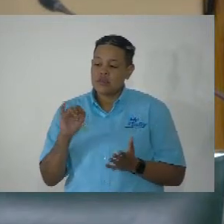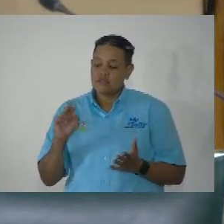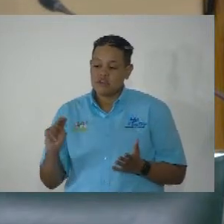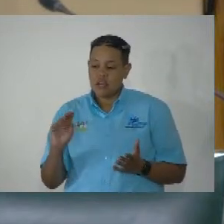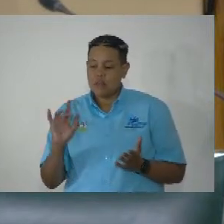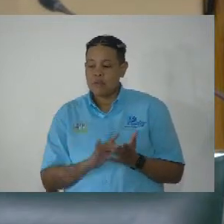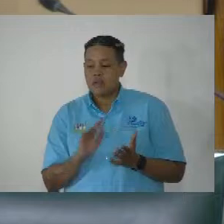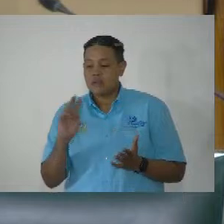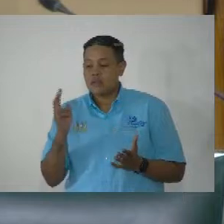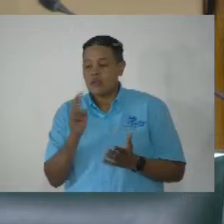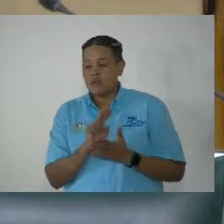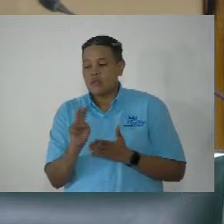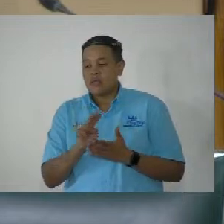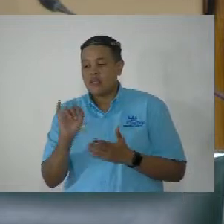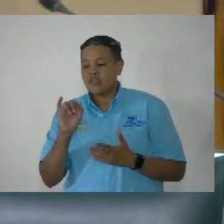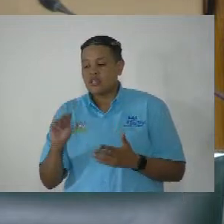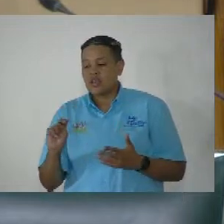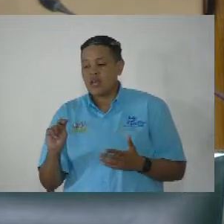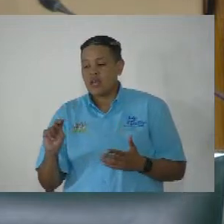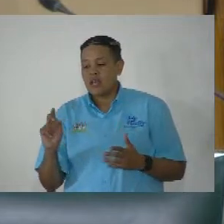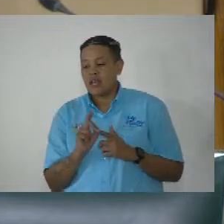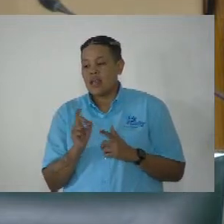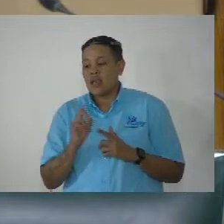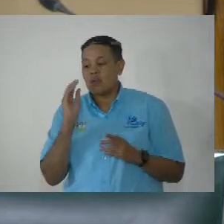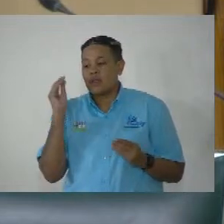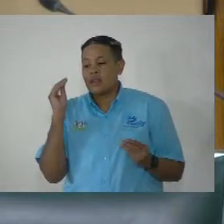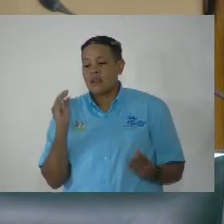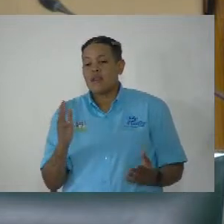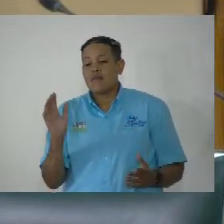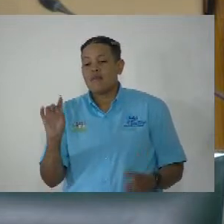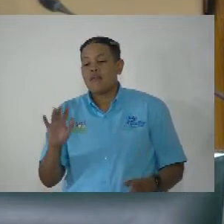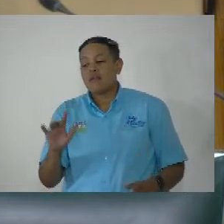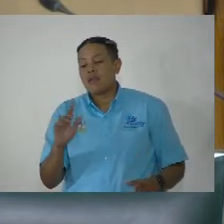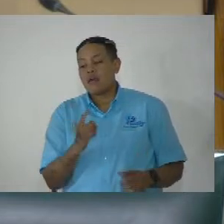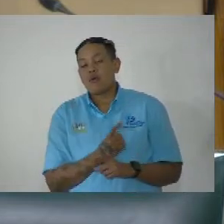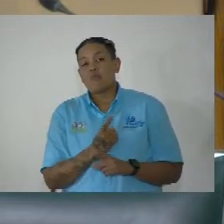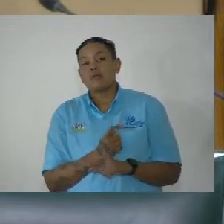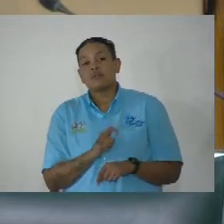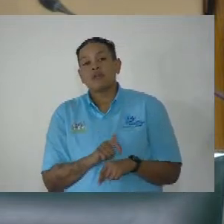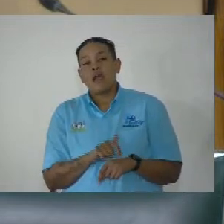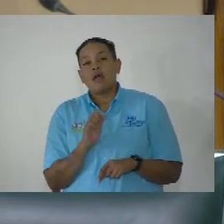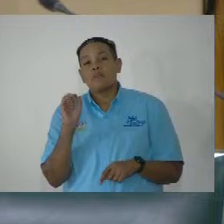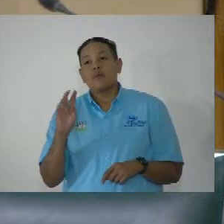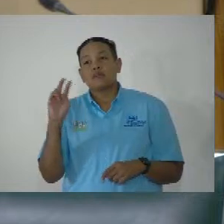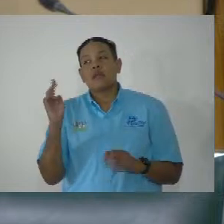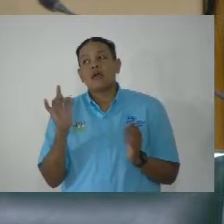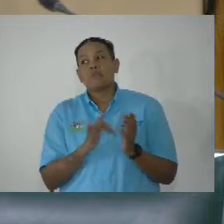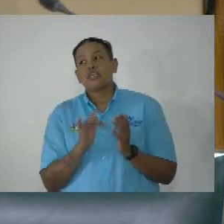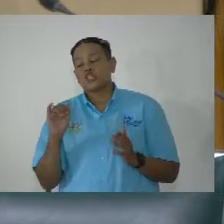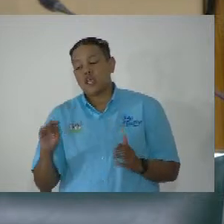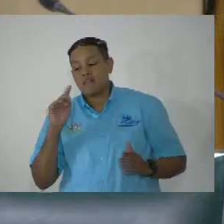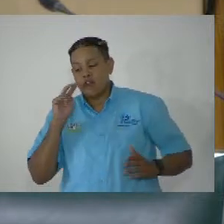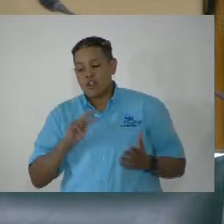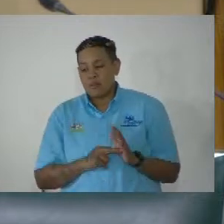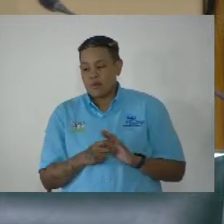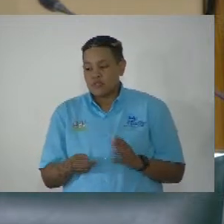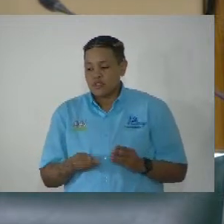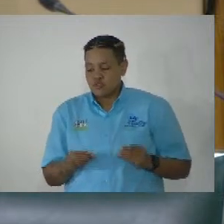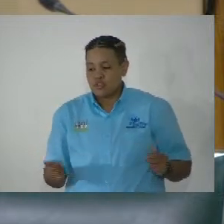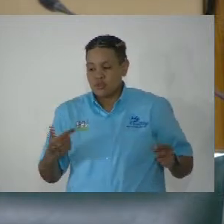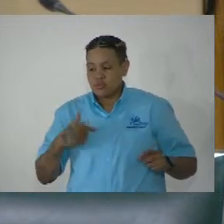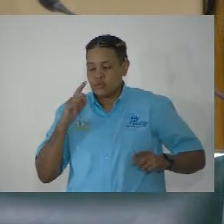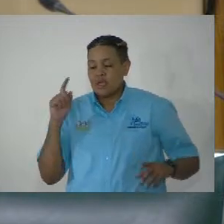the second week in January, the date we will be indicating appropriately in time, but for the purpose of this resolution, we